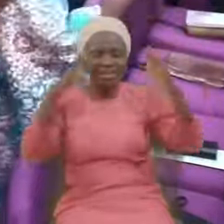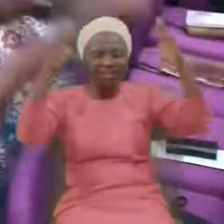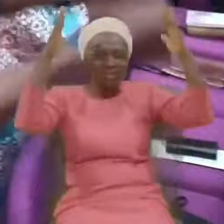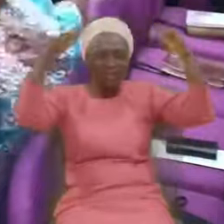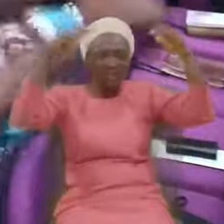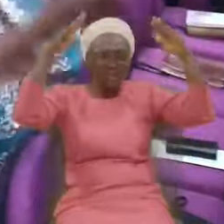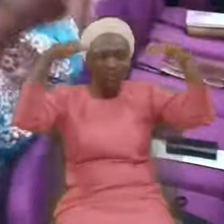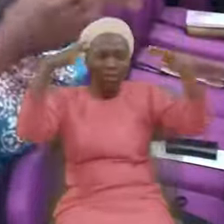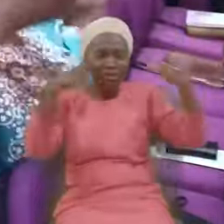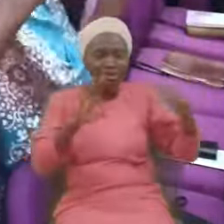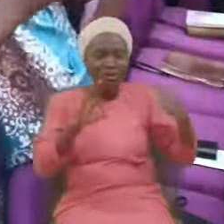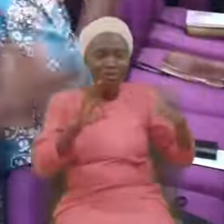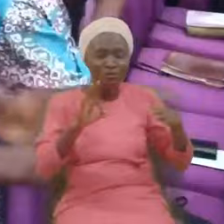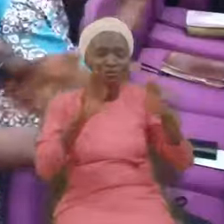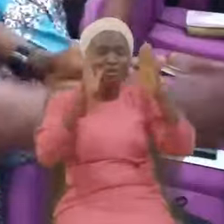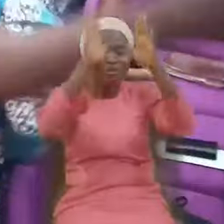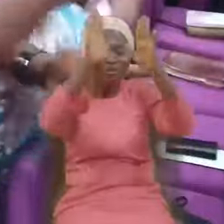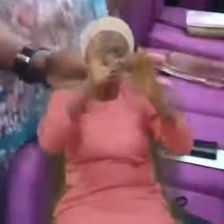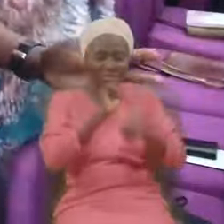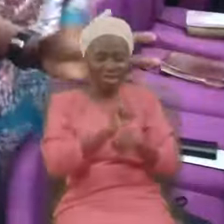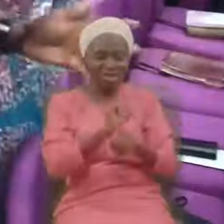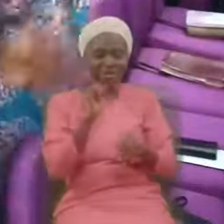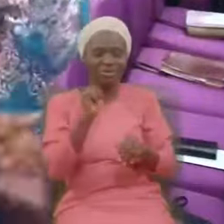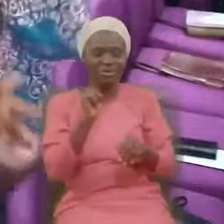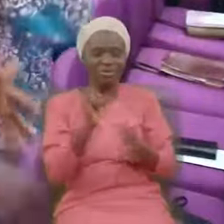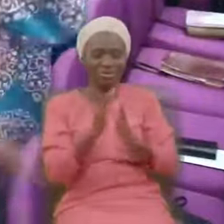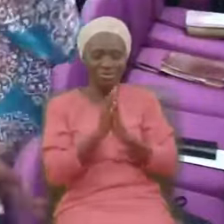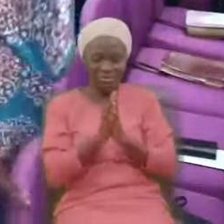Showers of miracle.